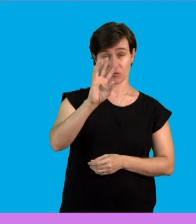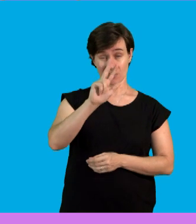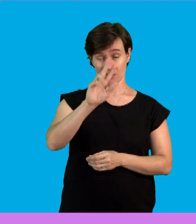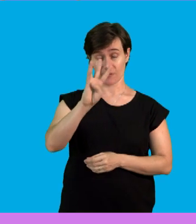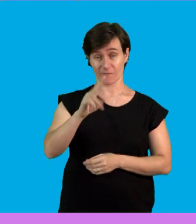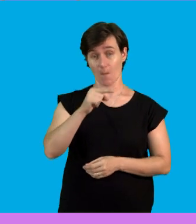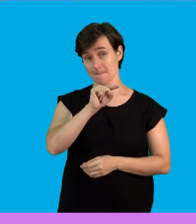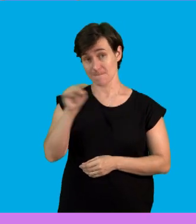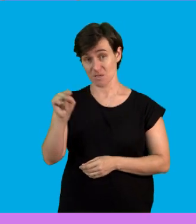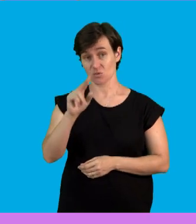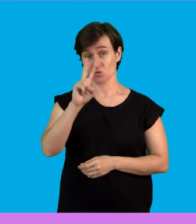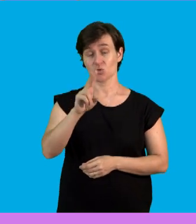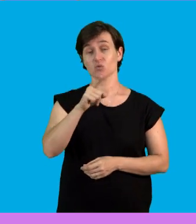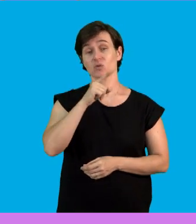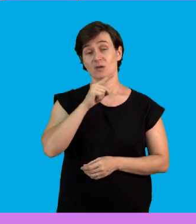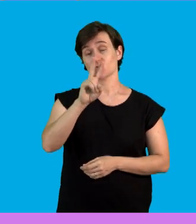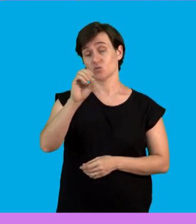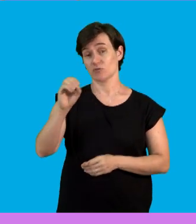2,784 minus